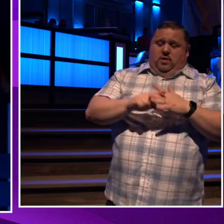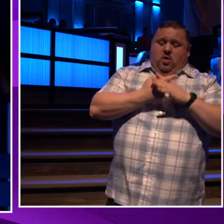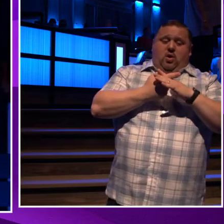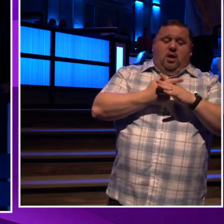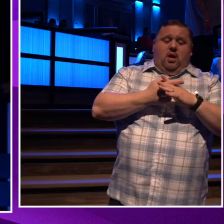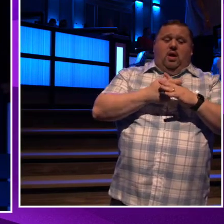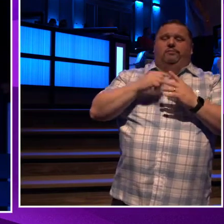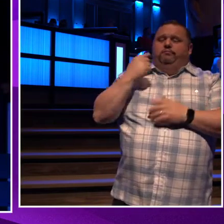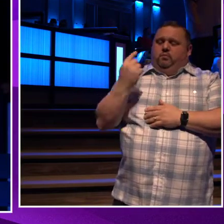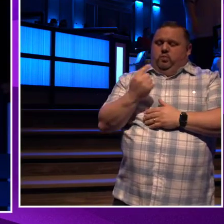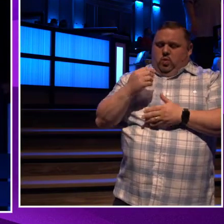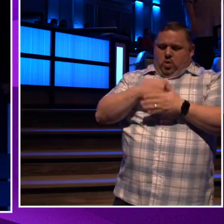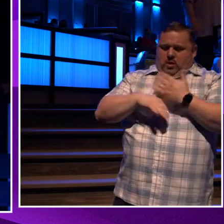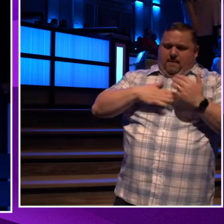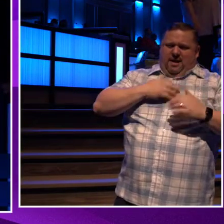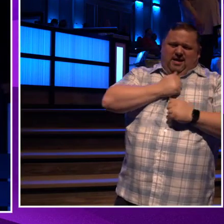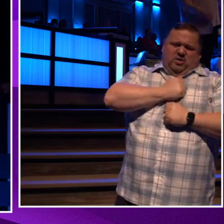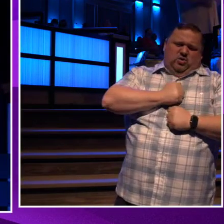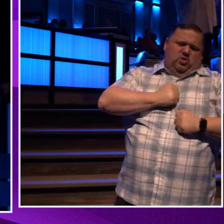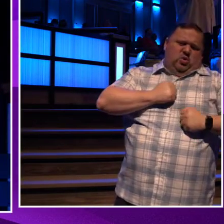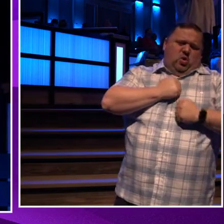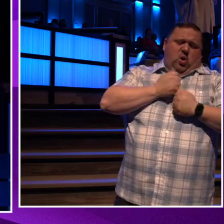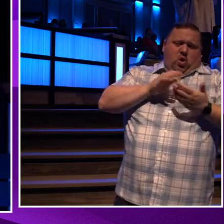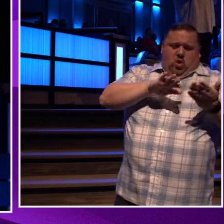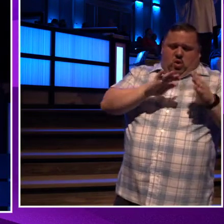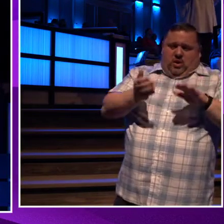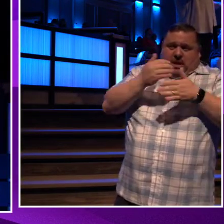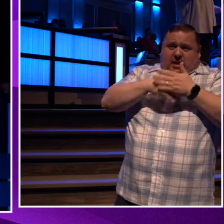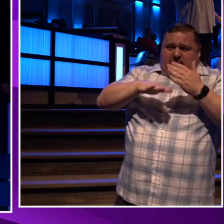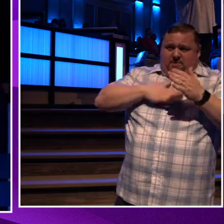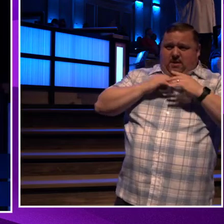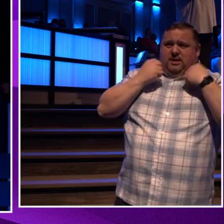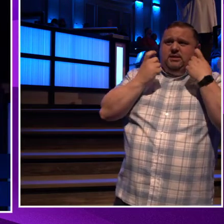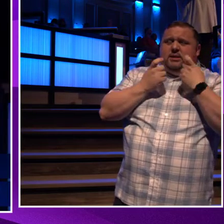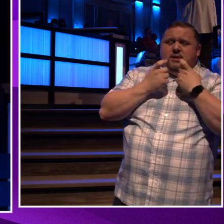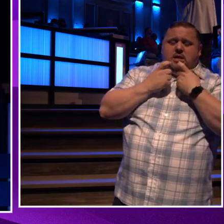Alone in my sorrow and dead in my